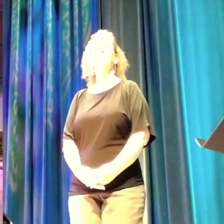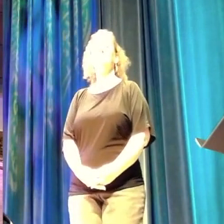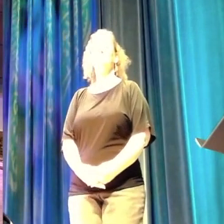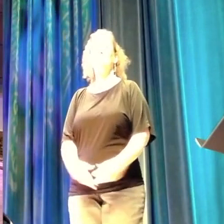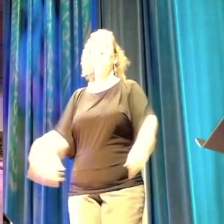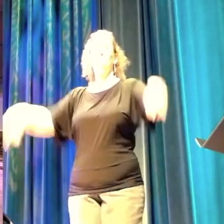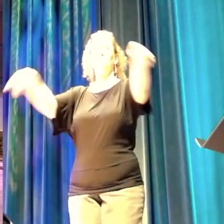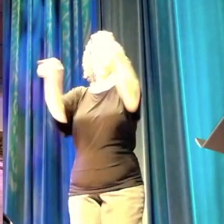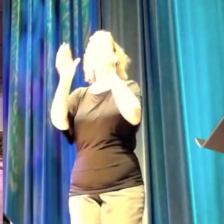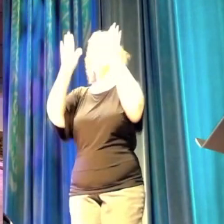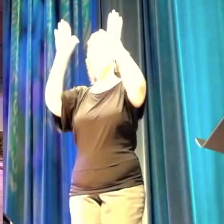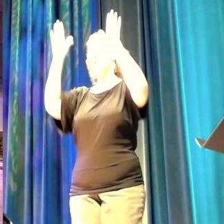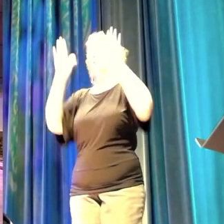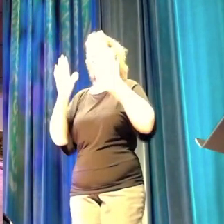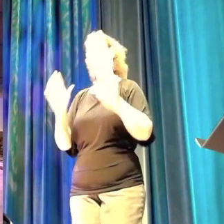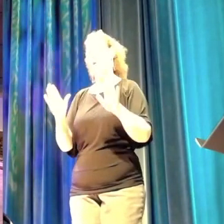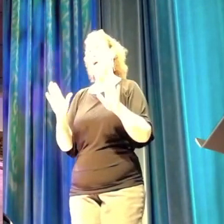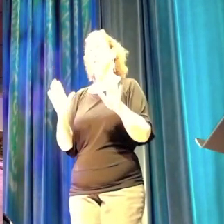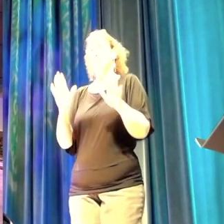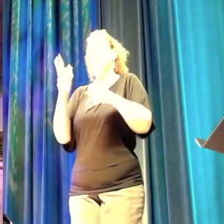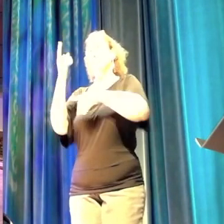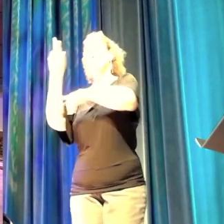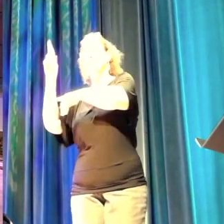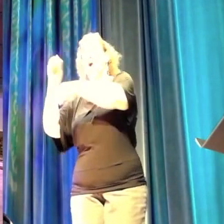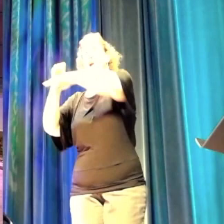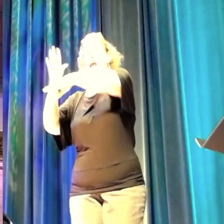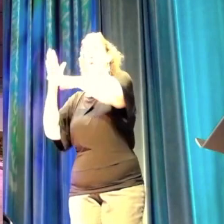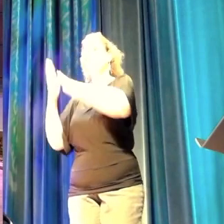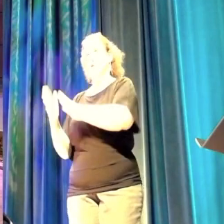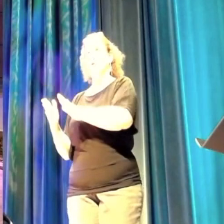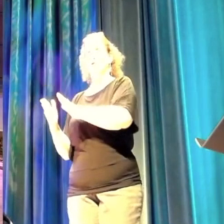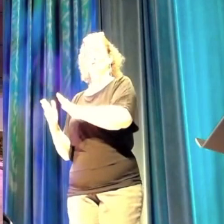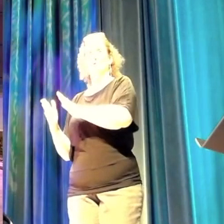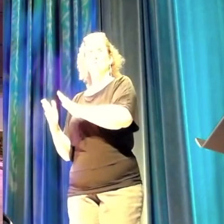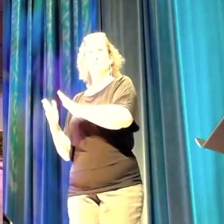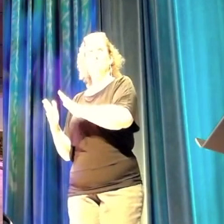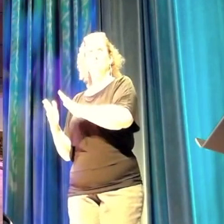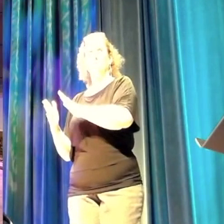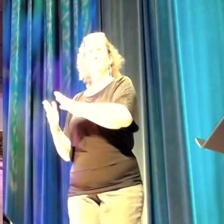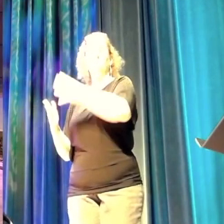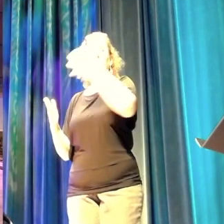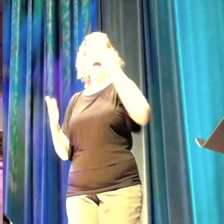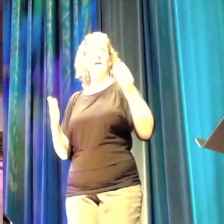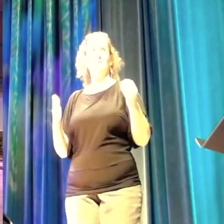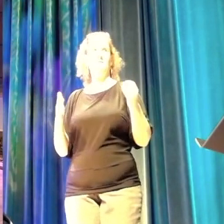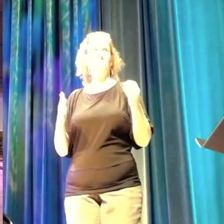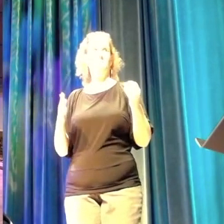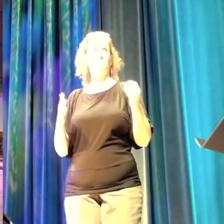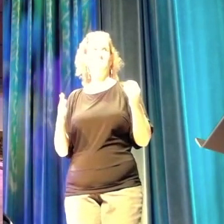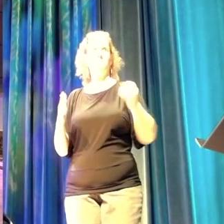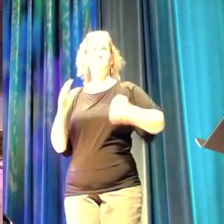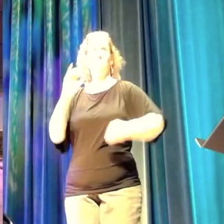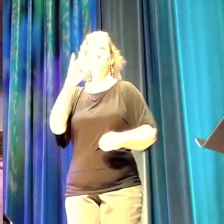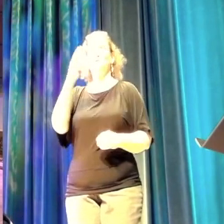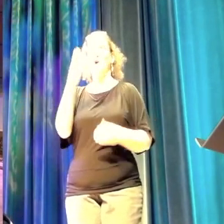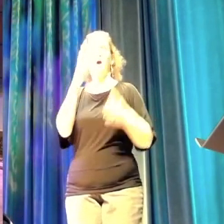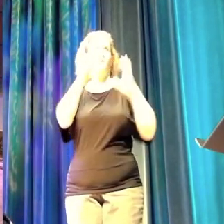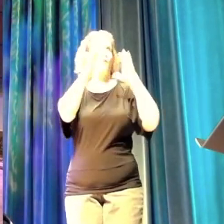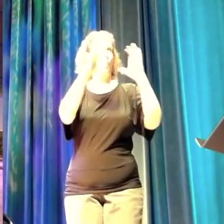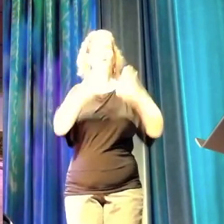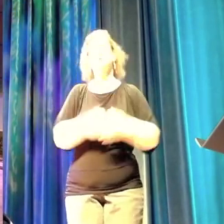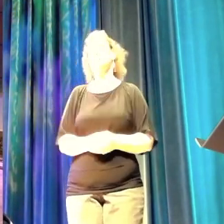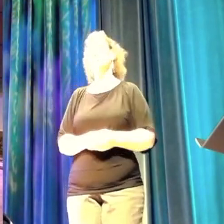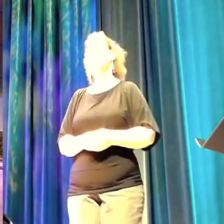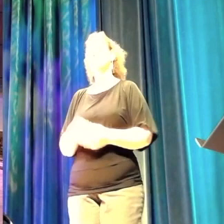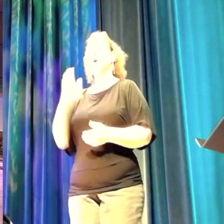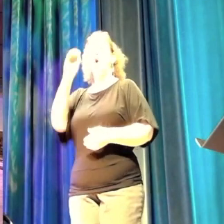These are wonderful vocational rehabilitation counselors and job coaches